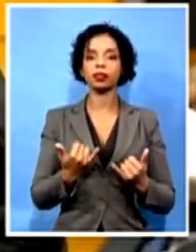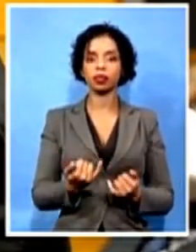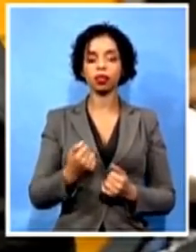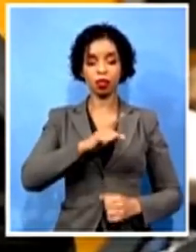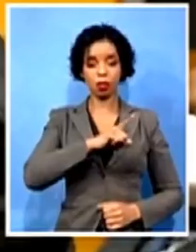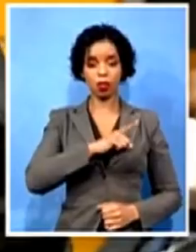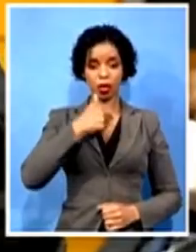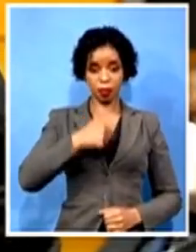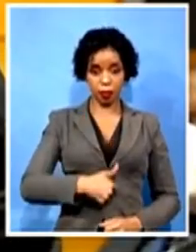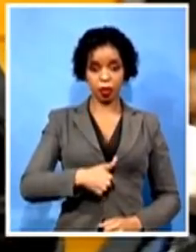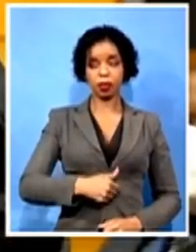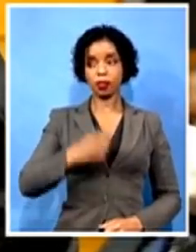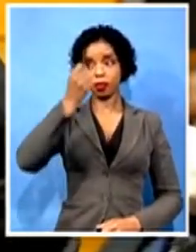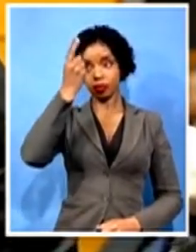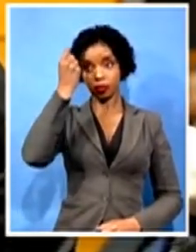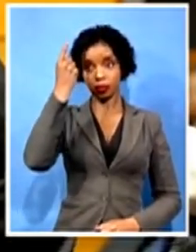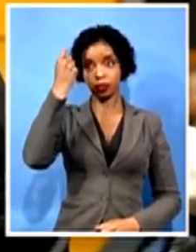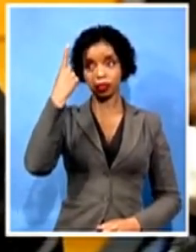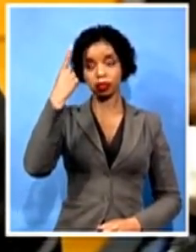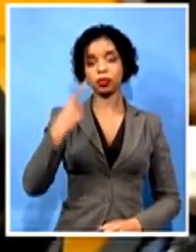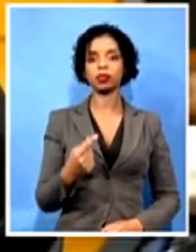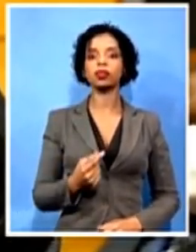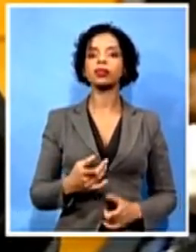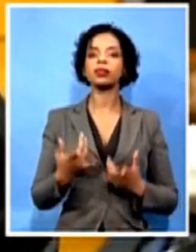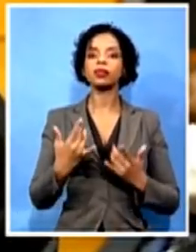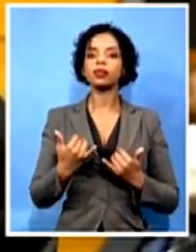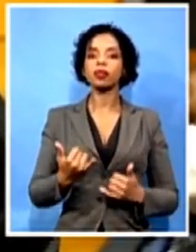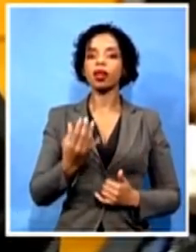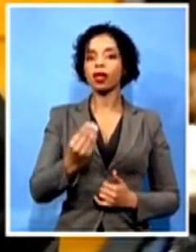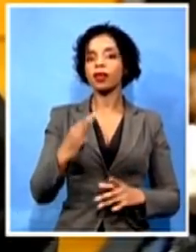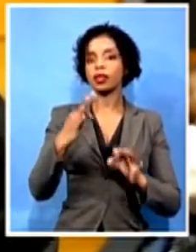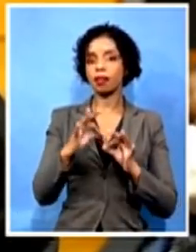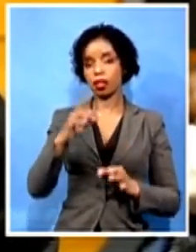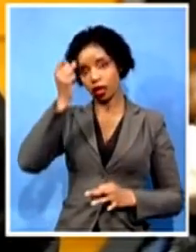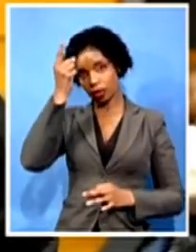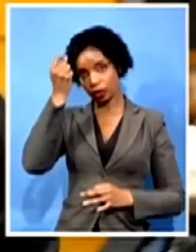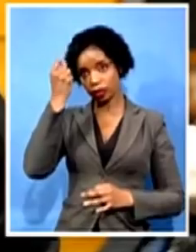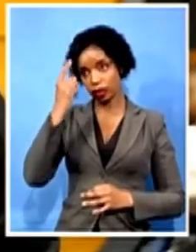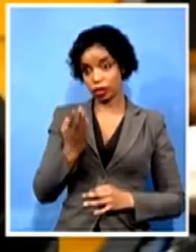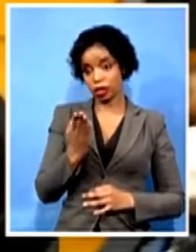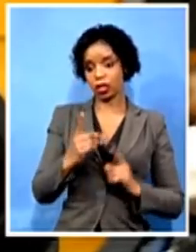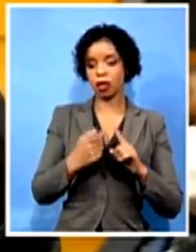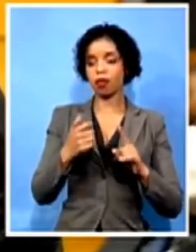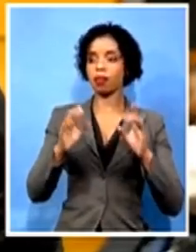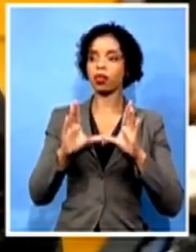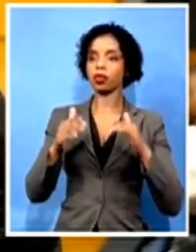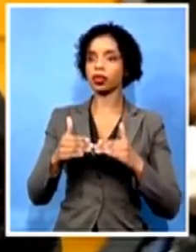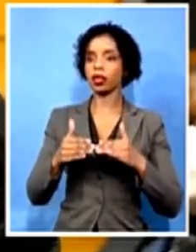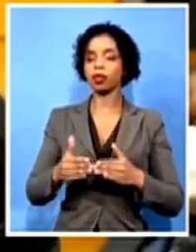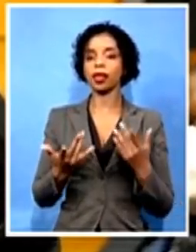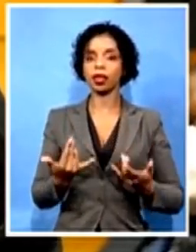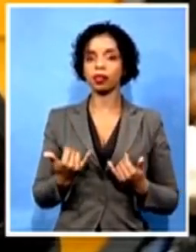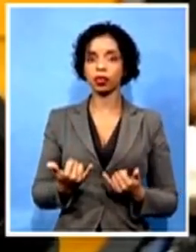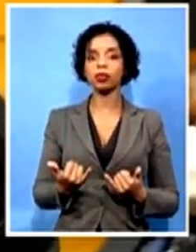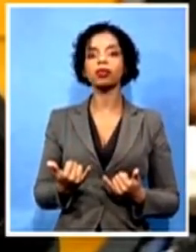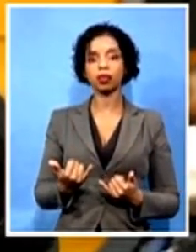with it at a later stage, my simple understanding from the State Capture Commission and from all the evidence which at this stage stands, including what Mr. Smith